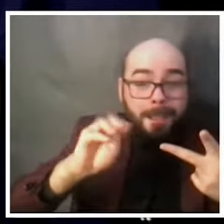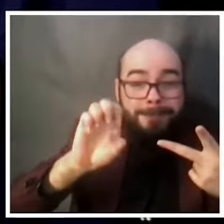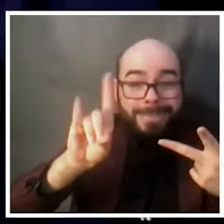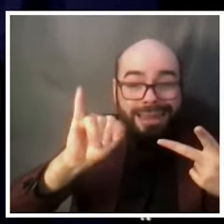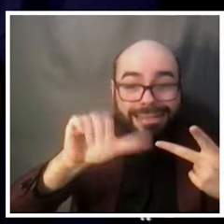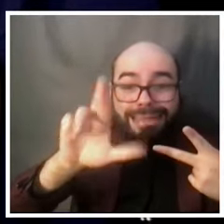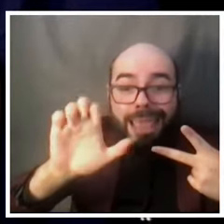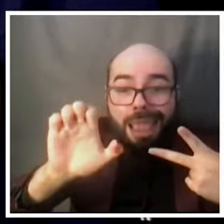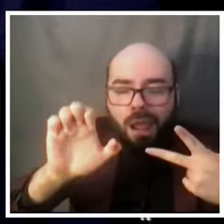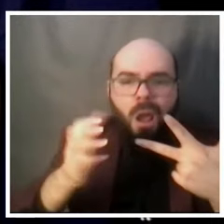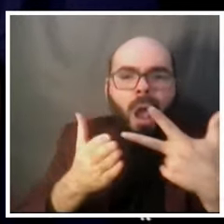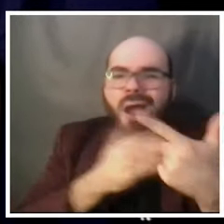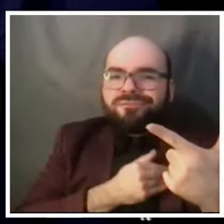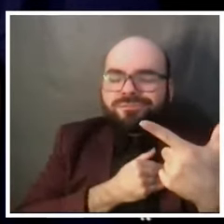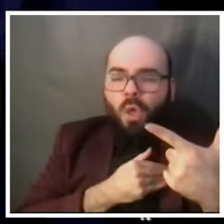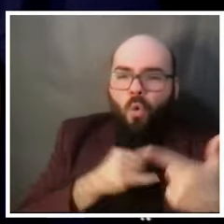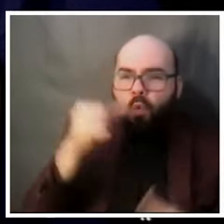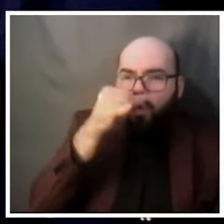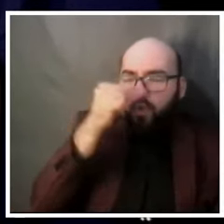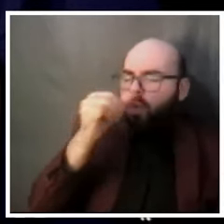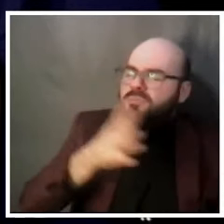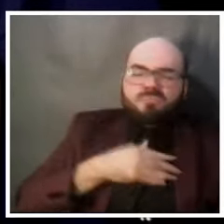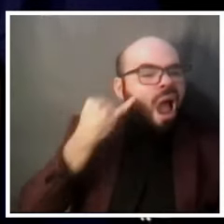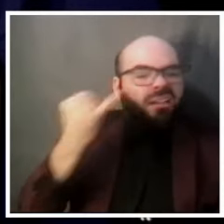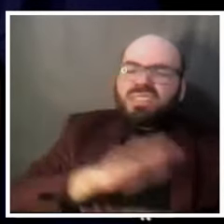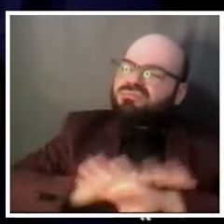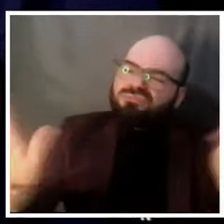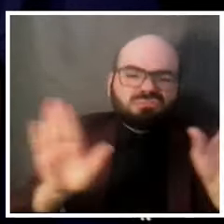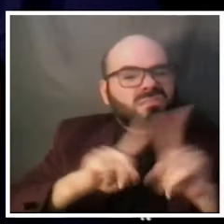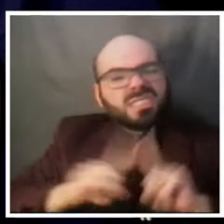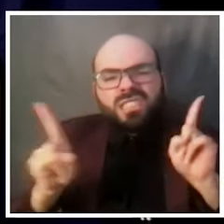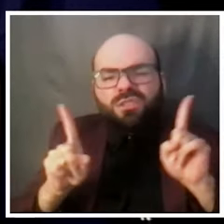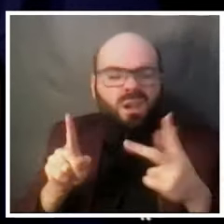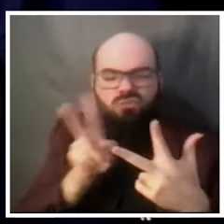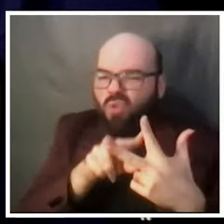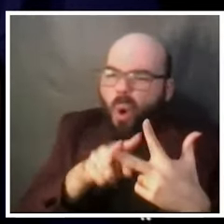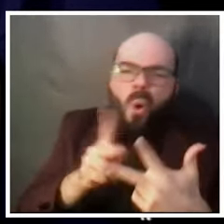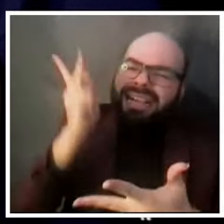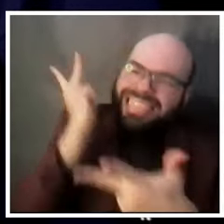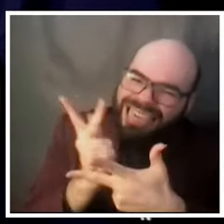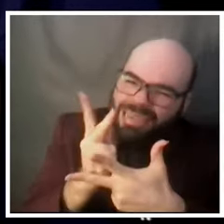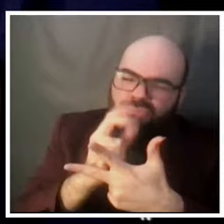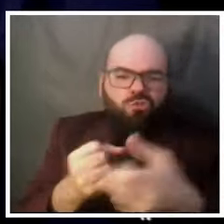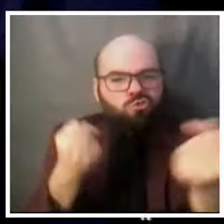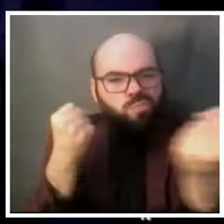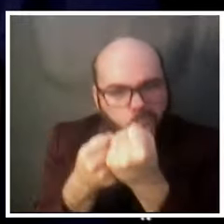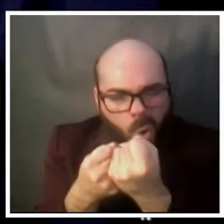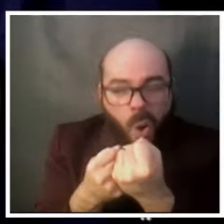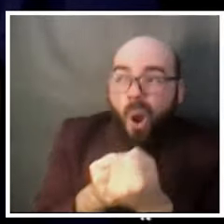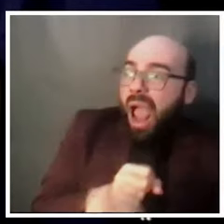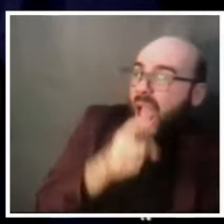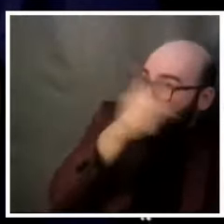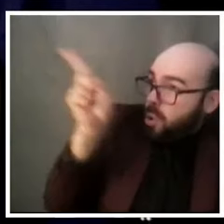protect Social Security and Medicare and make the very wealthy begin to pay their fair share in high taxes.